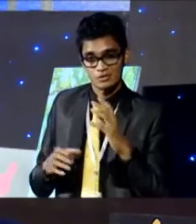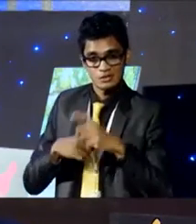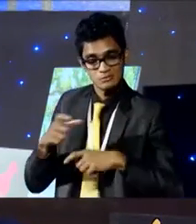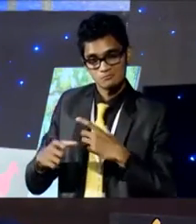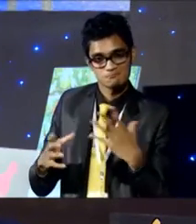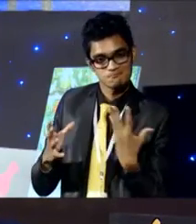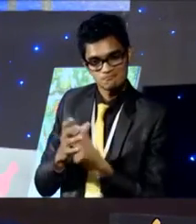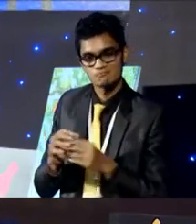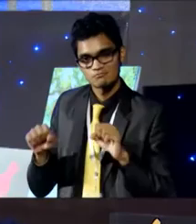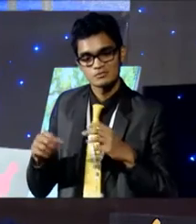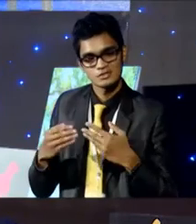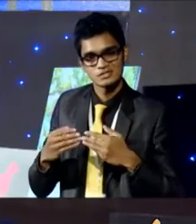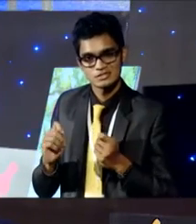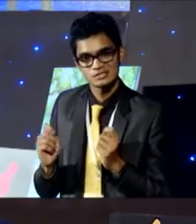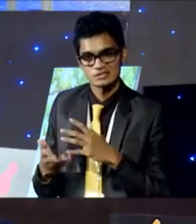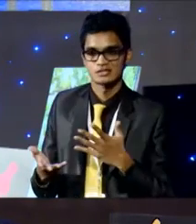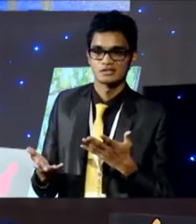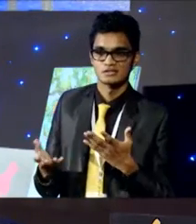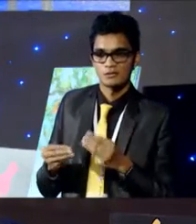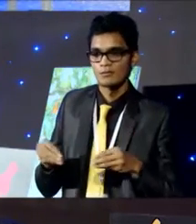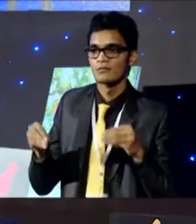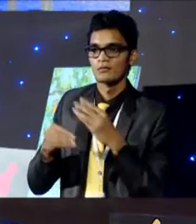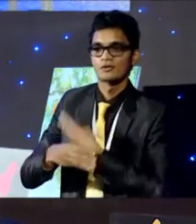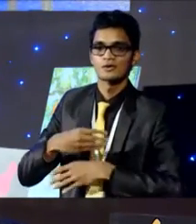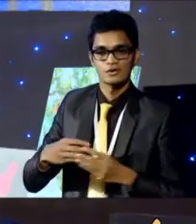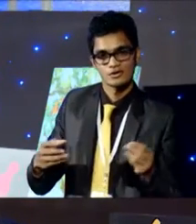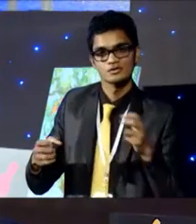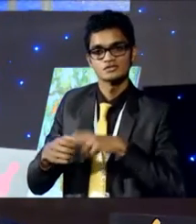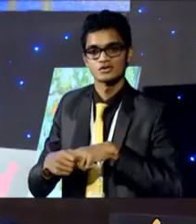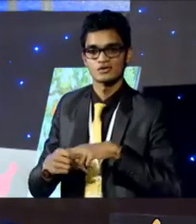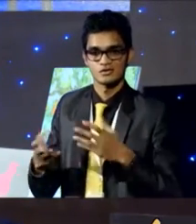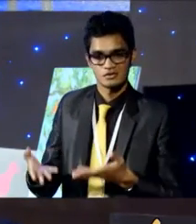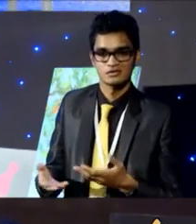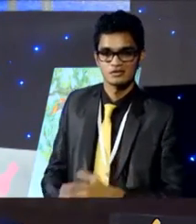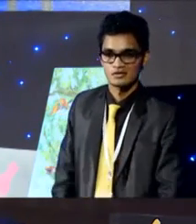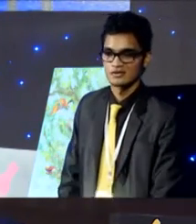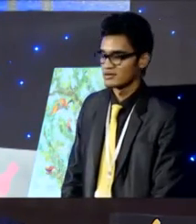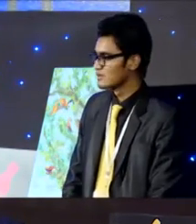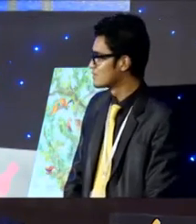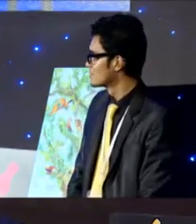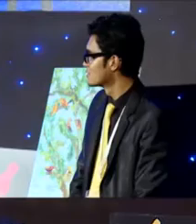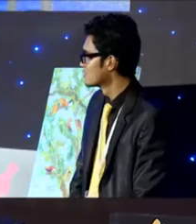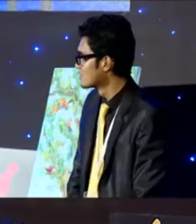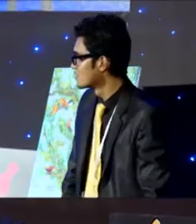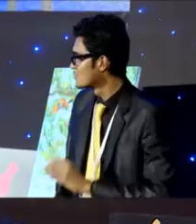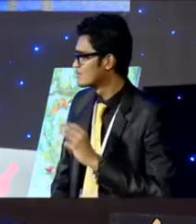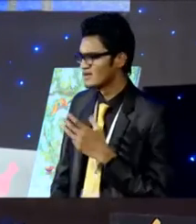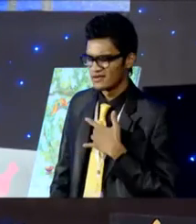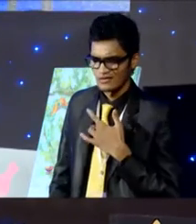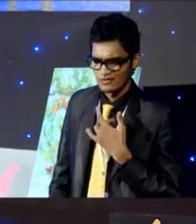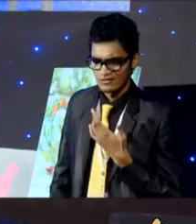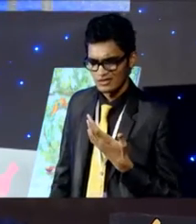it to the final round of interview. Then again, I was told, hey, let me have an informal chat with you. We feel